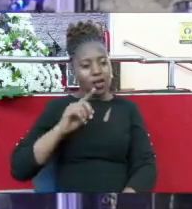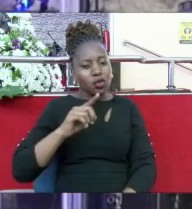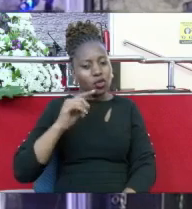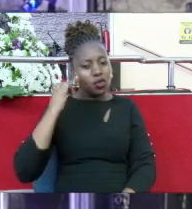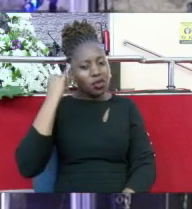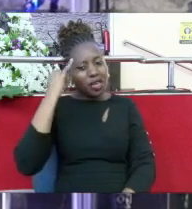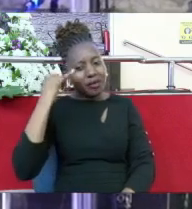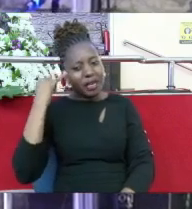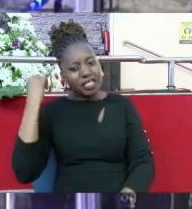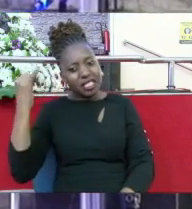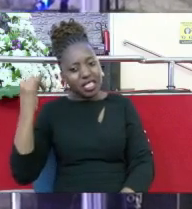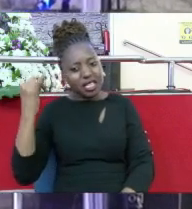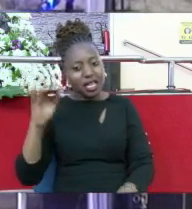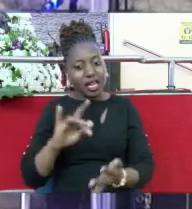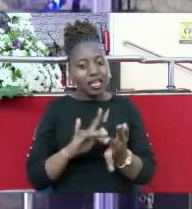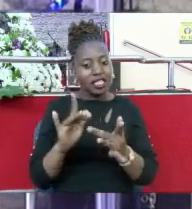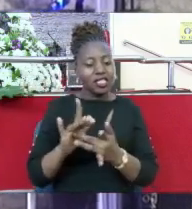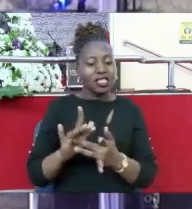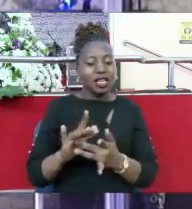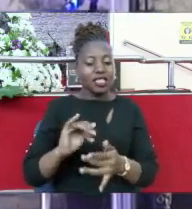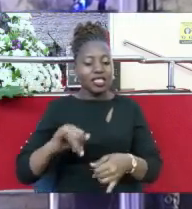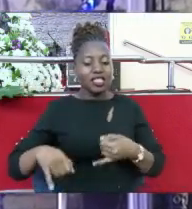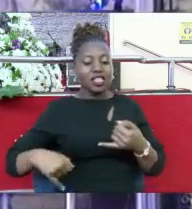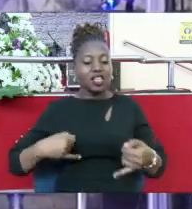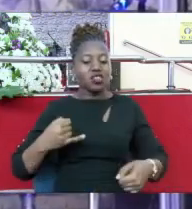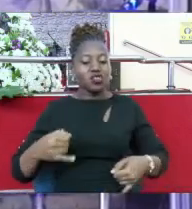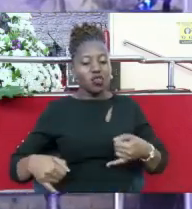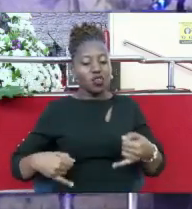in you.